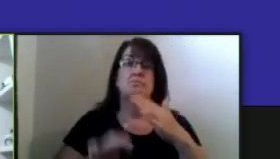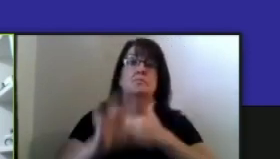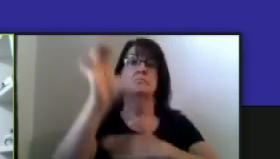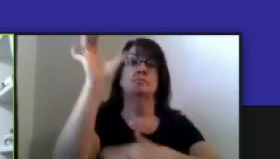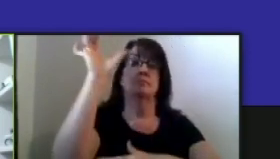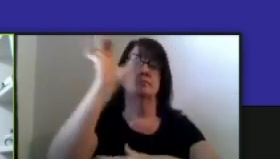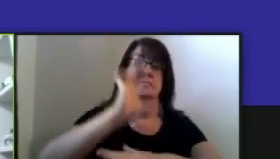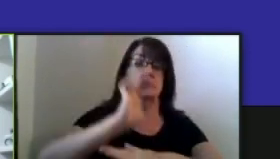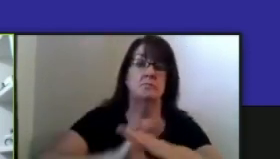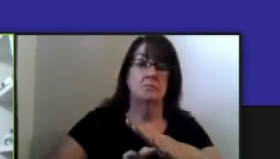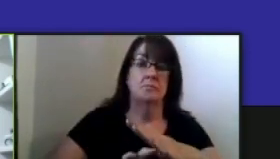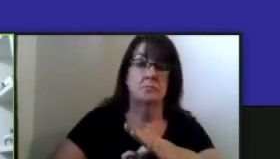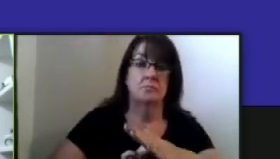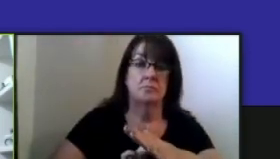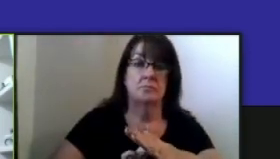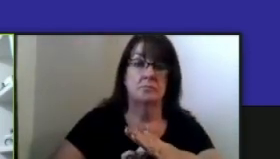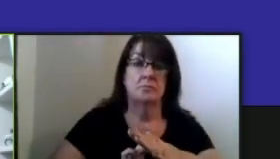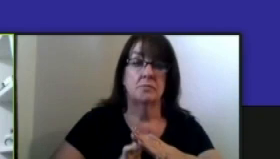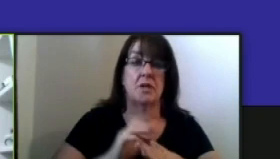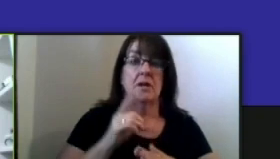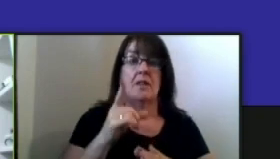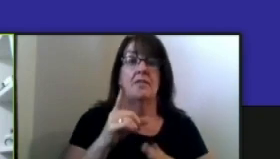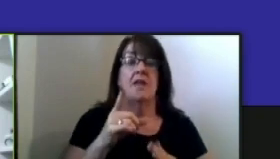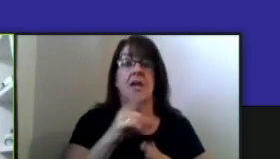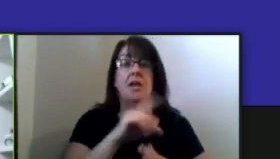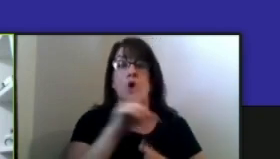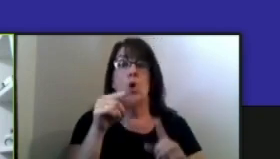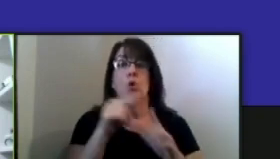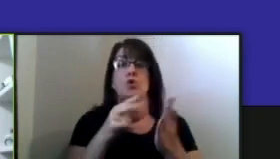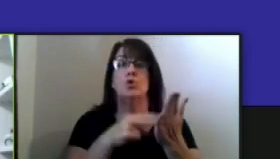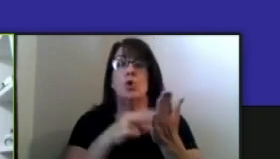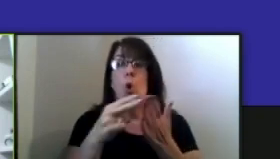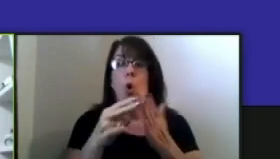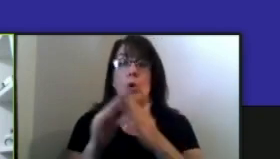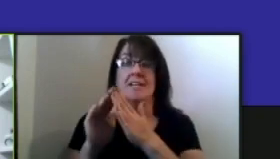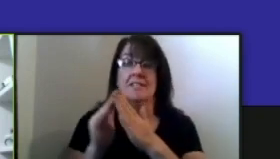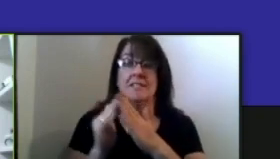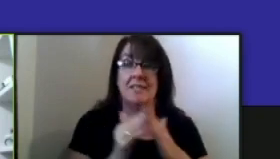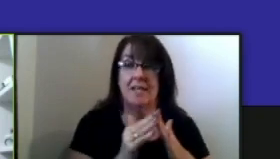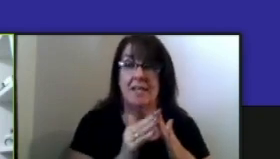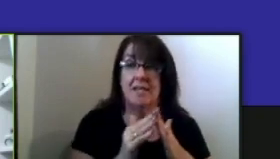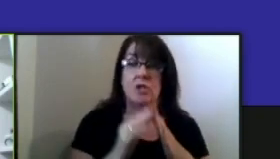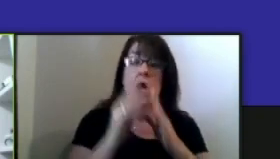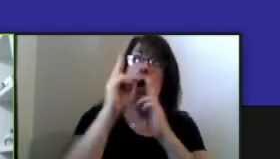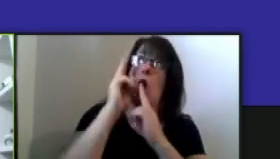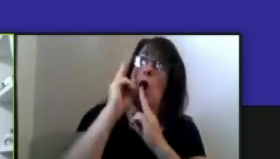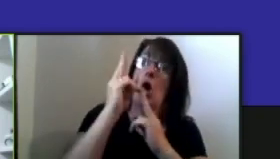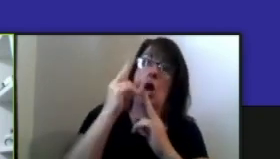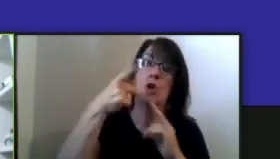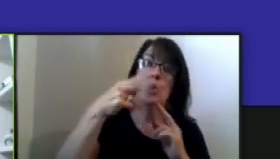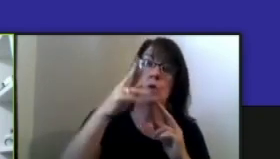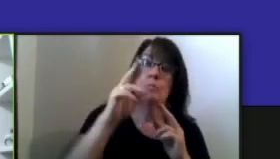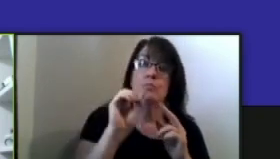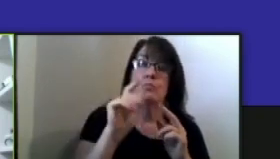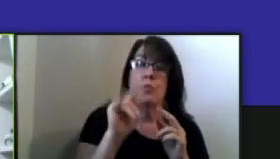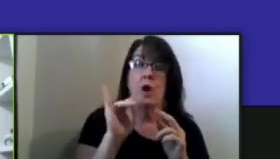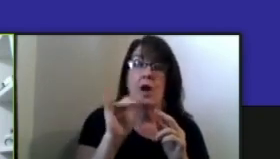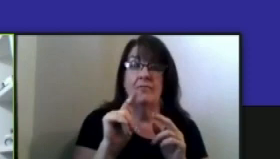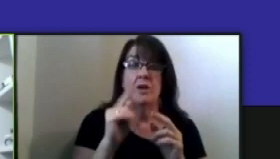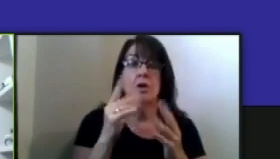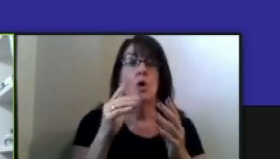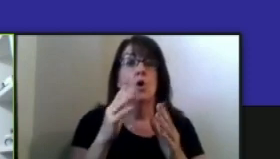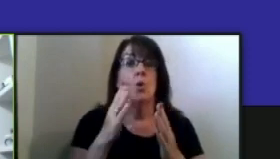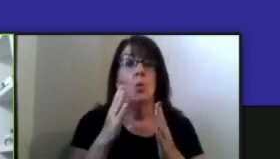al-Adha commemorates Hajj, the pilgrimage to the holy city of Mecca, and honors Prophet Ibrahim's willingness to